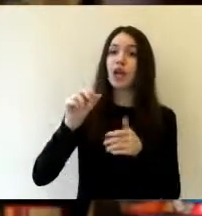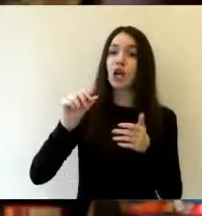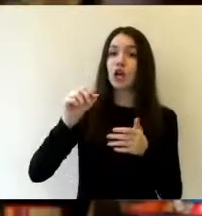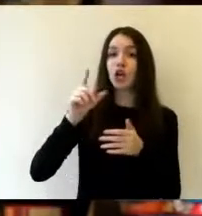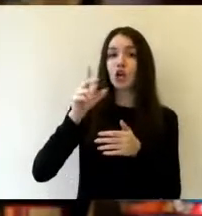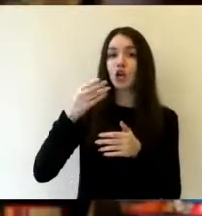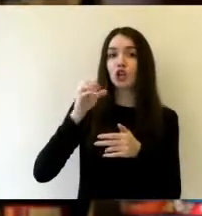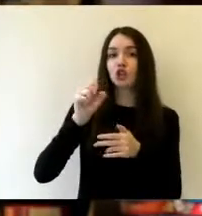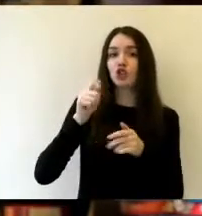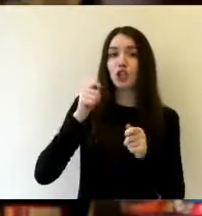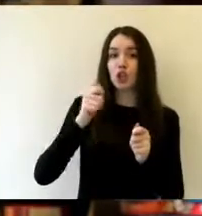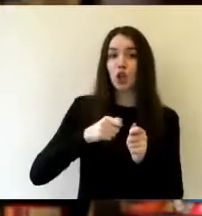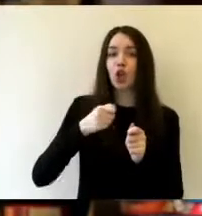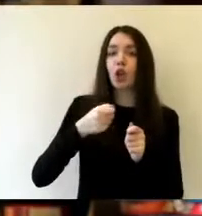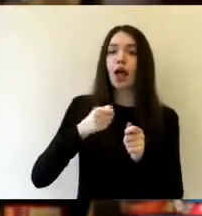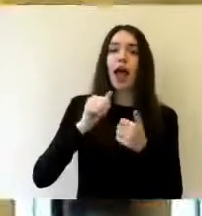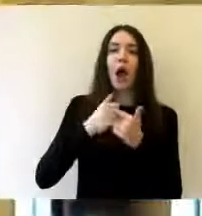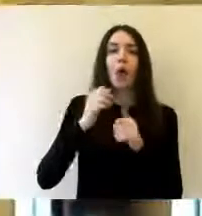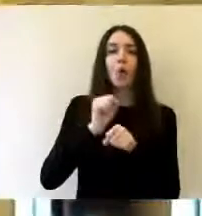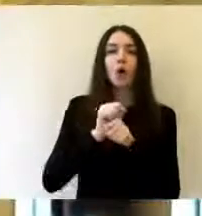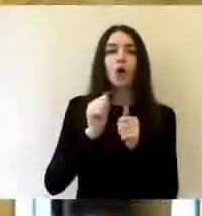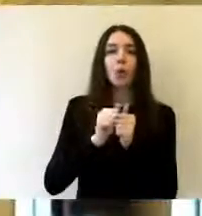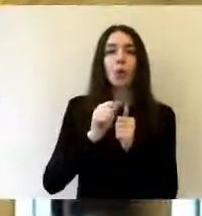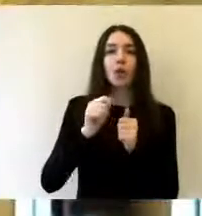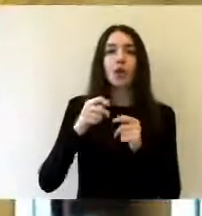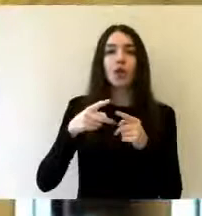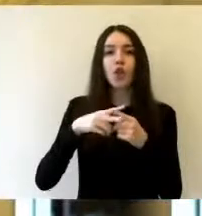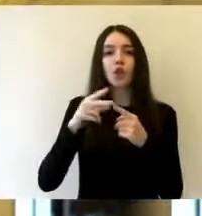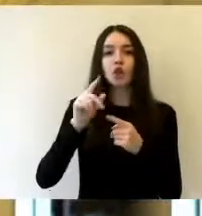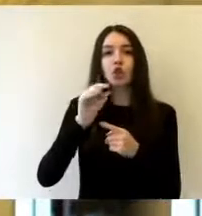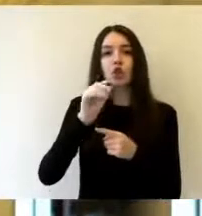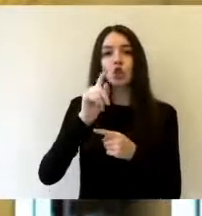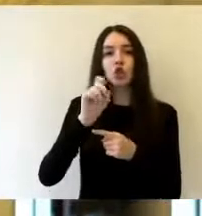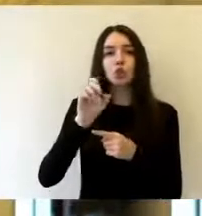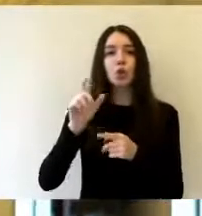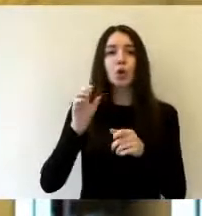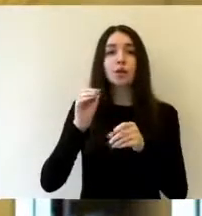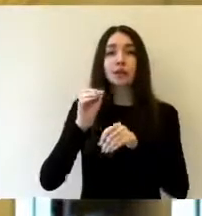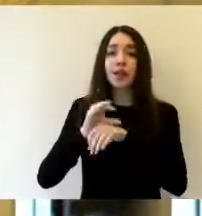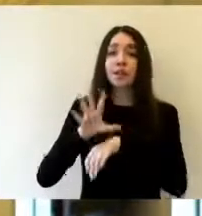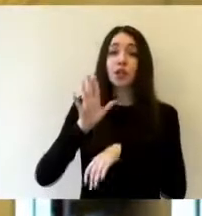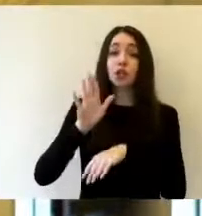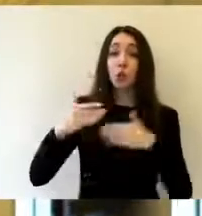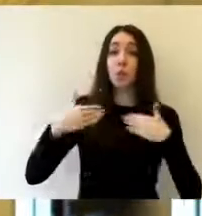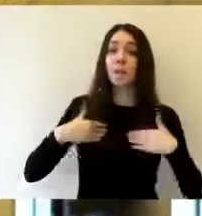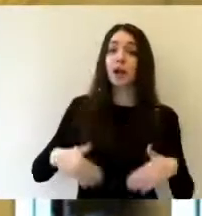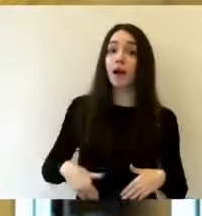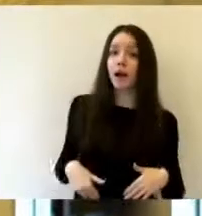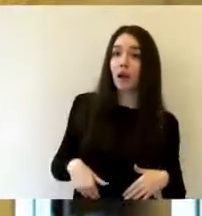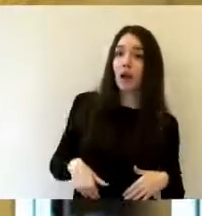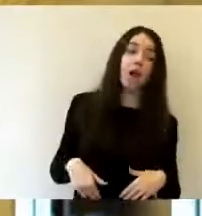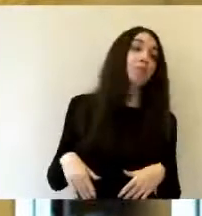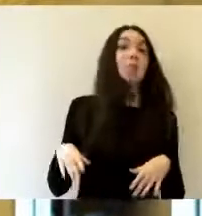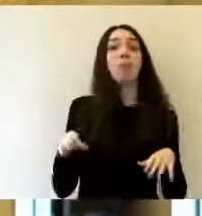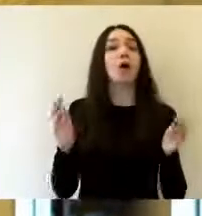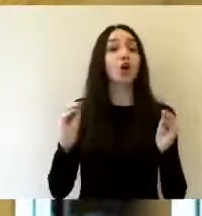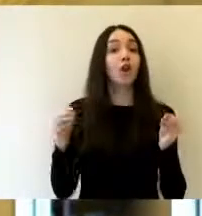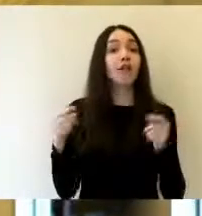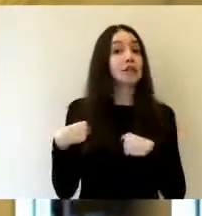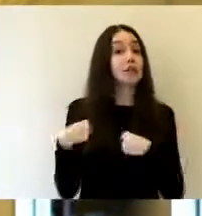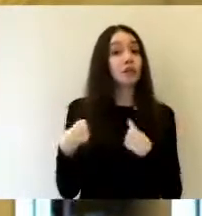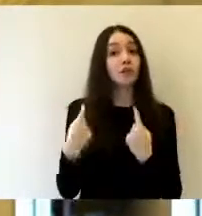does working with these tools affect your physical body? Oh, well, not so far, I guess is the short